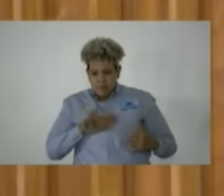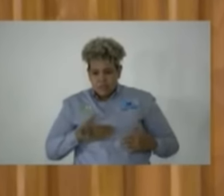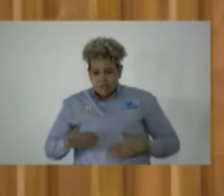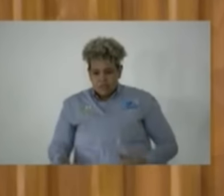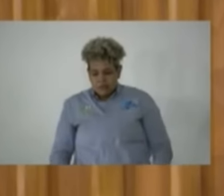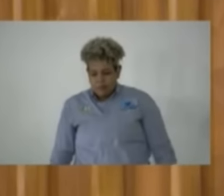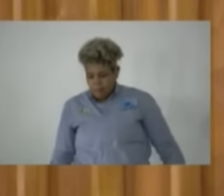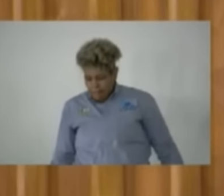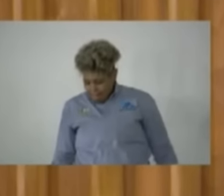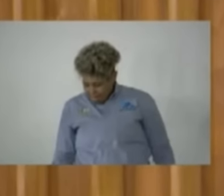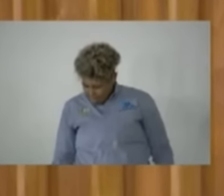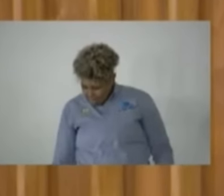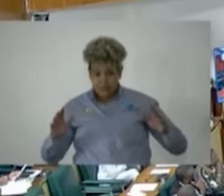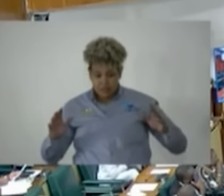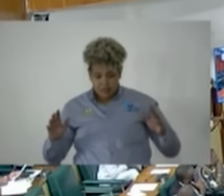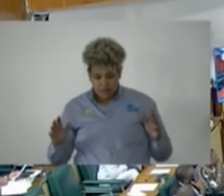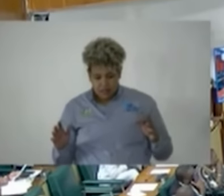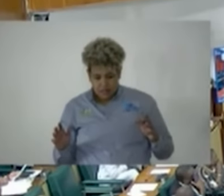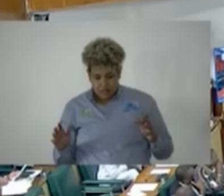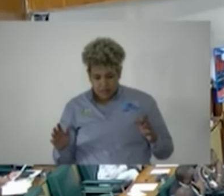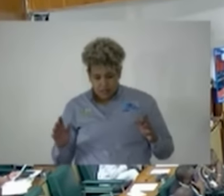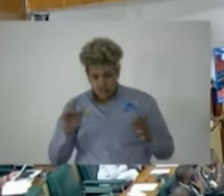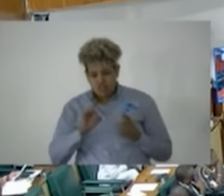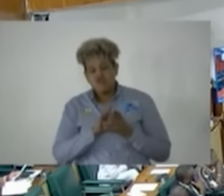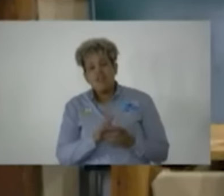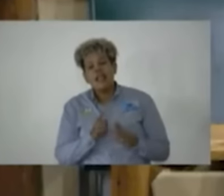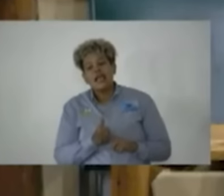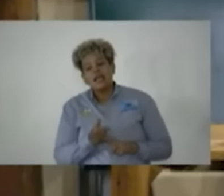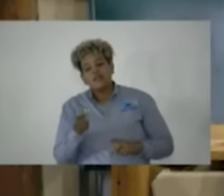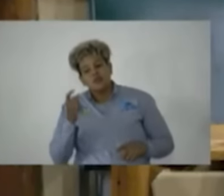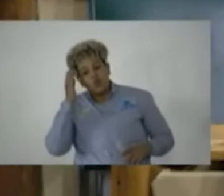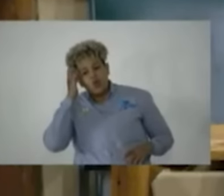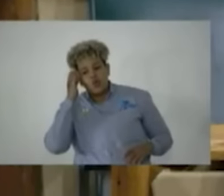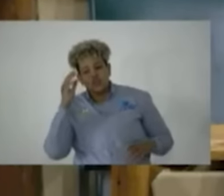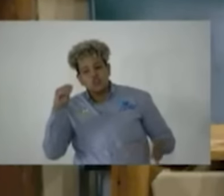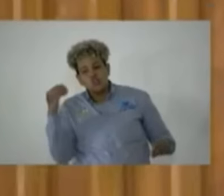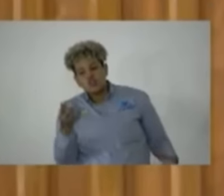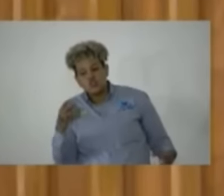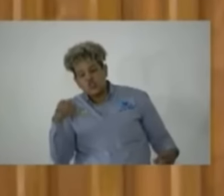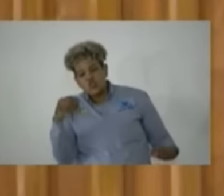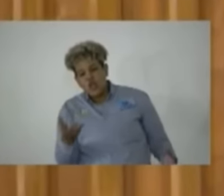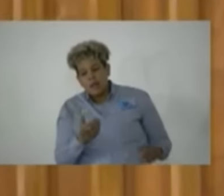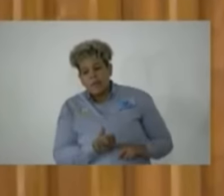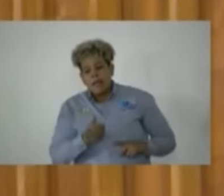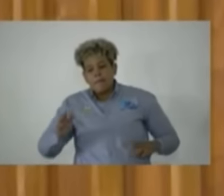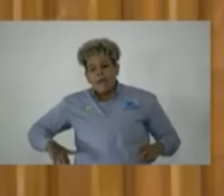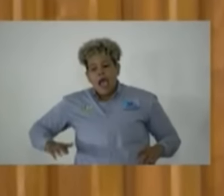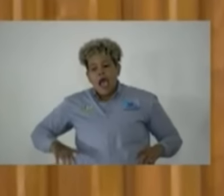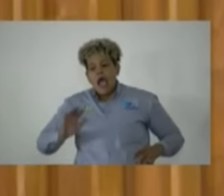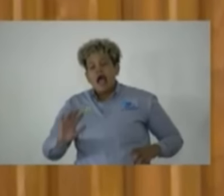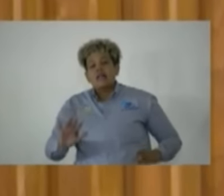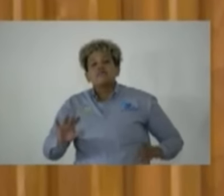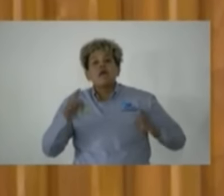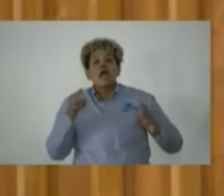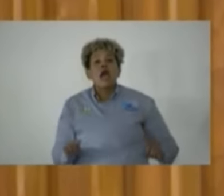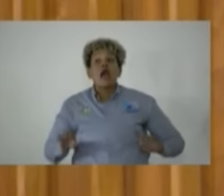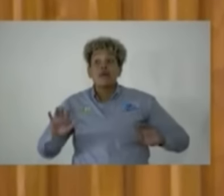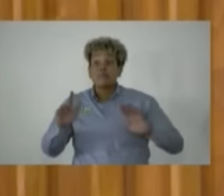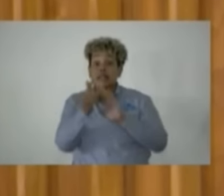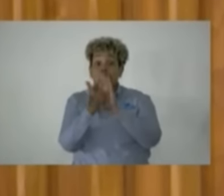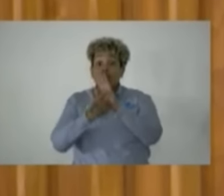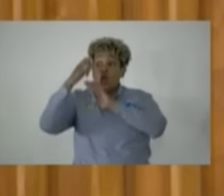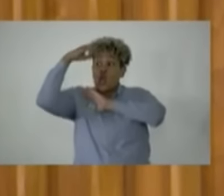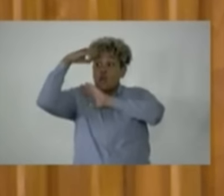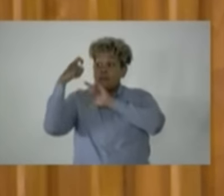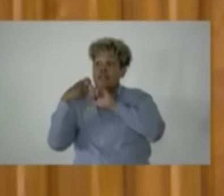Curtis, announcements. As it relates to supplying the Parliament the legal